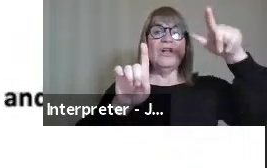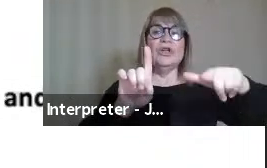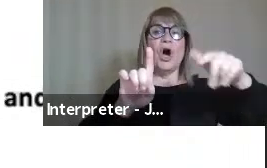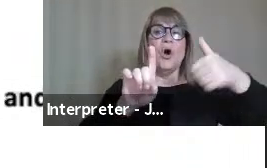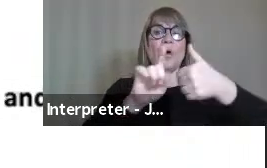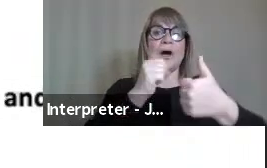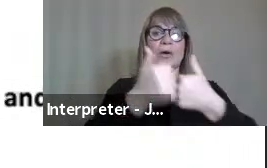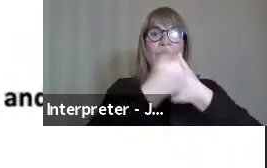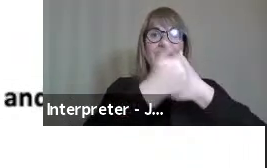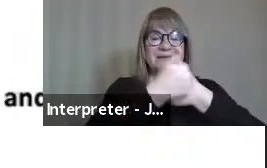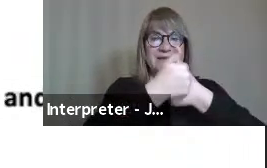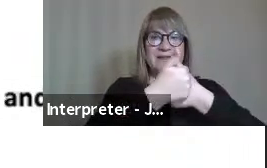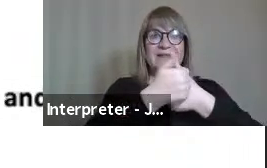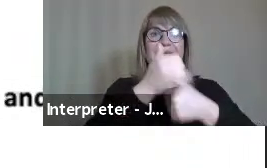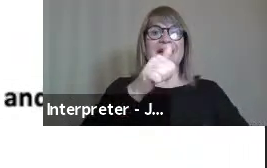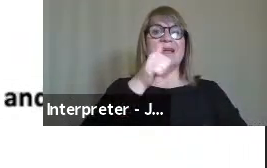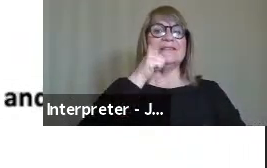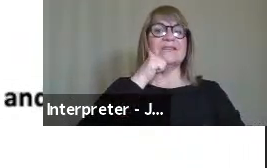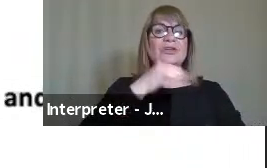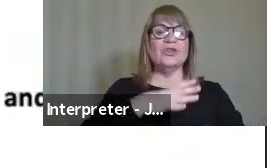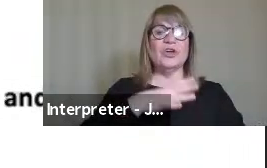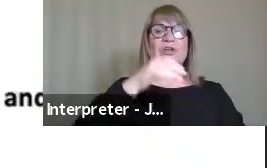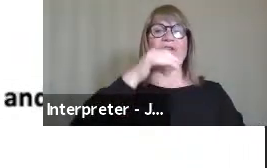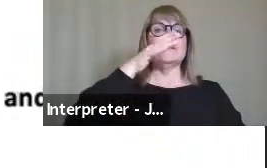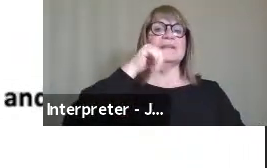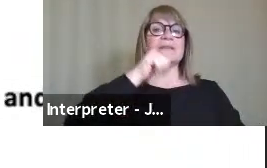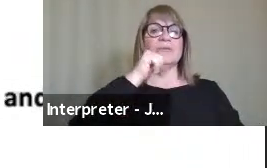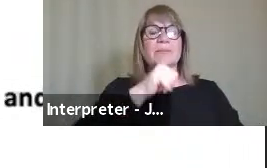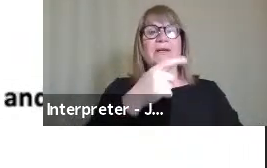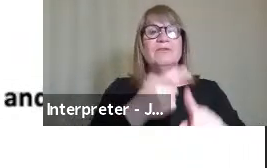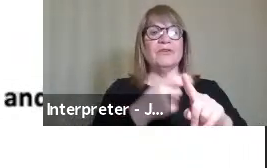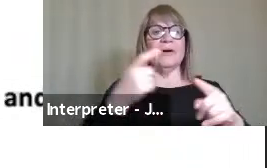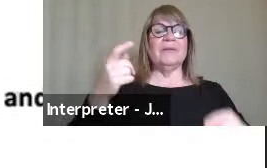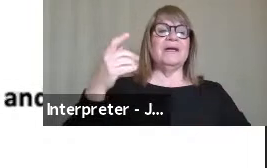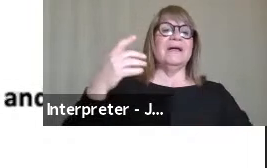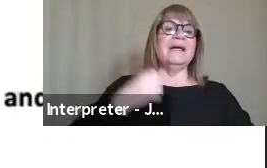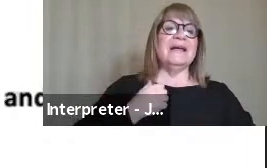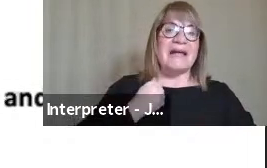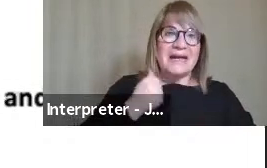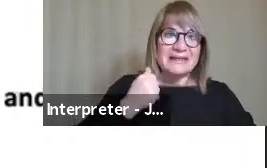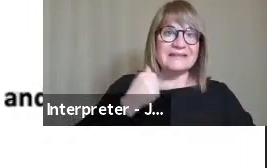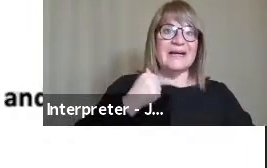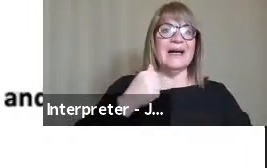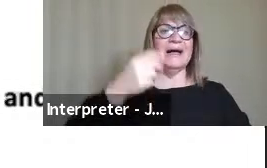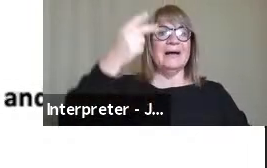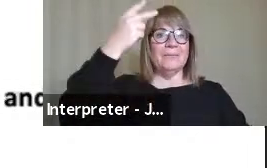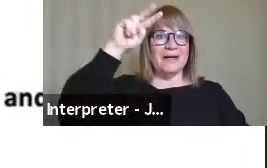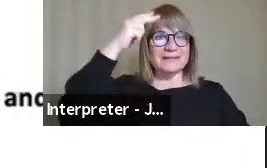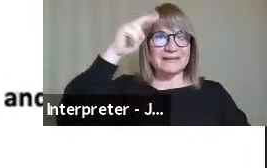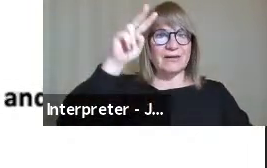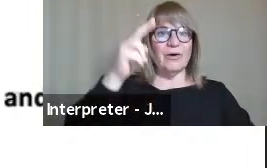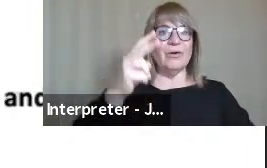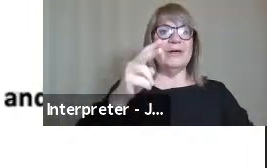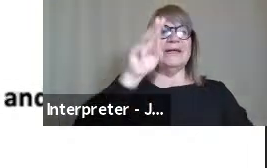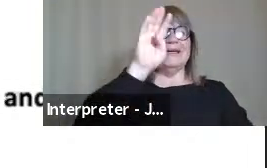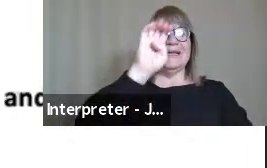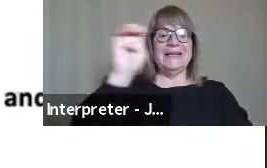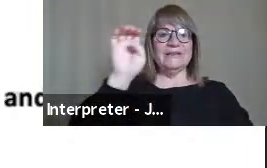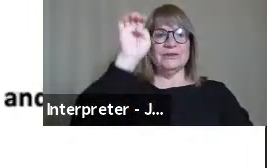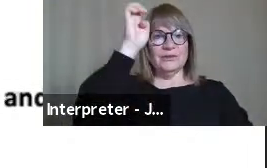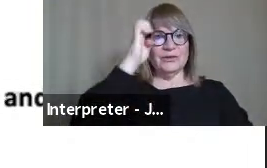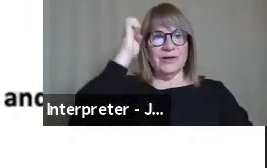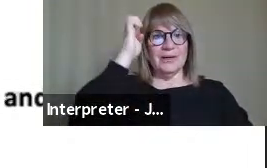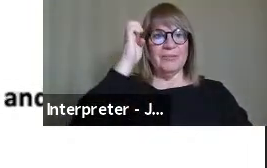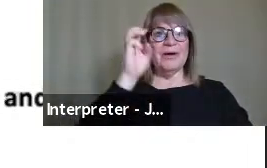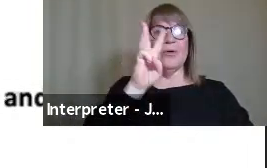consist of women and girls from canada central europe eastern europe northwestern europe and the middle east regions